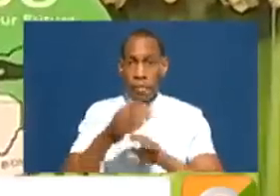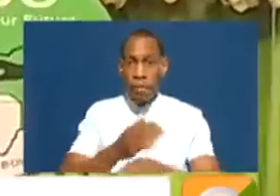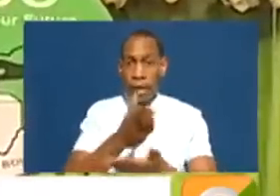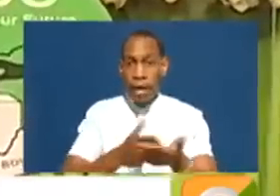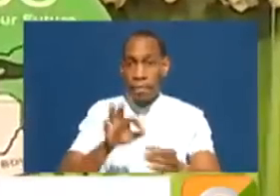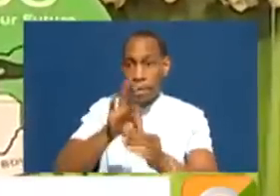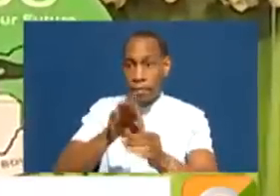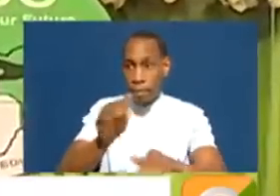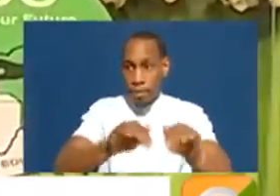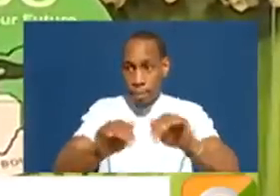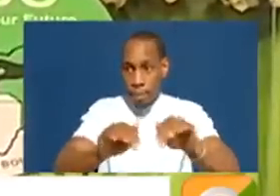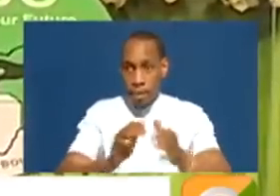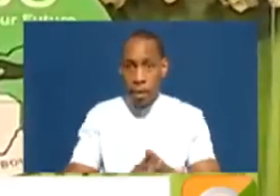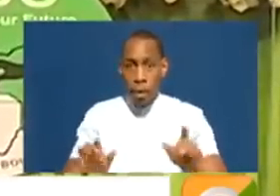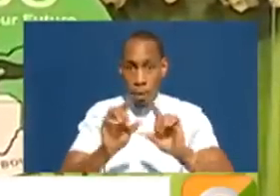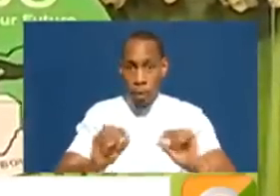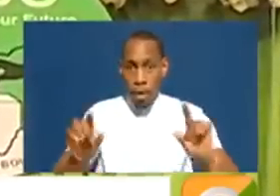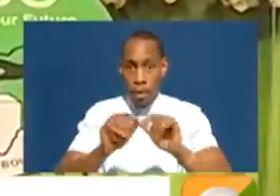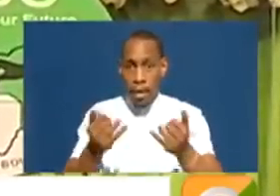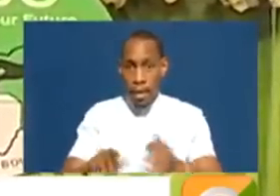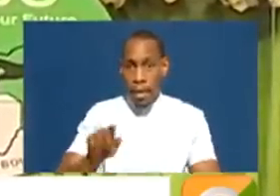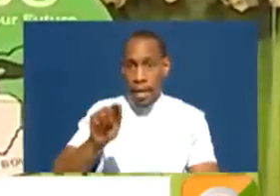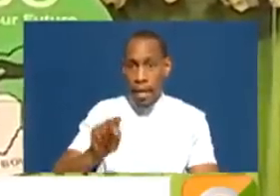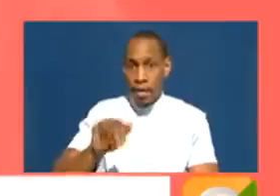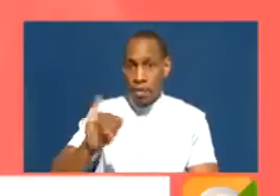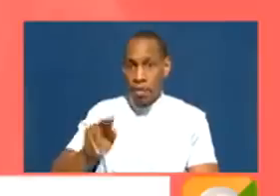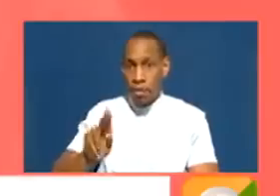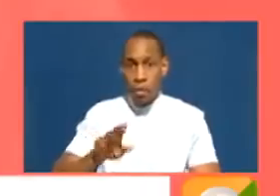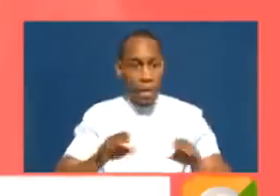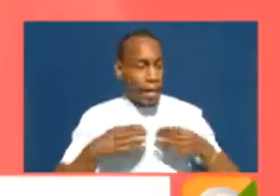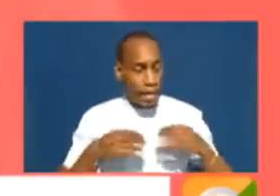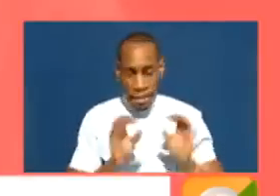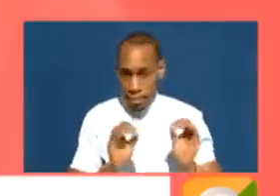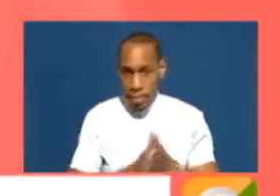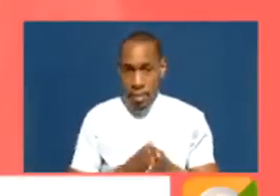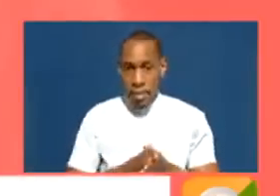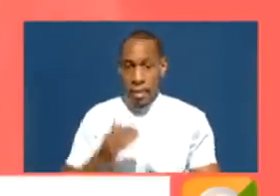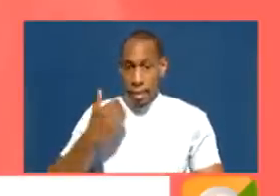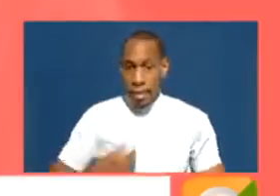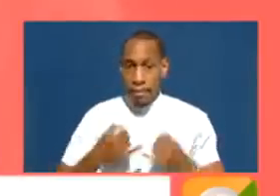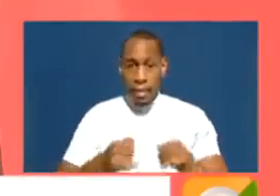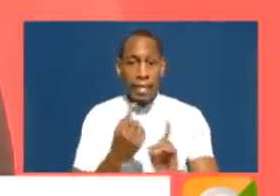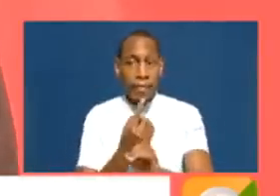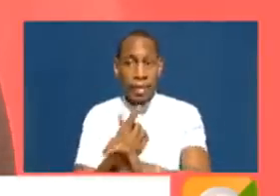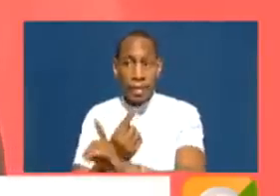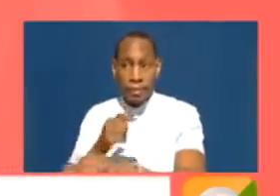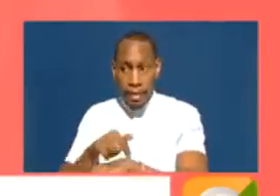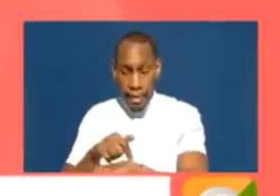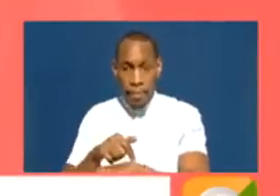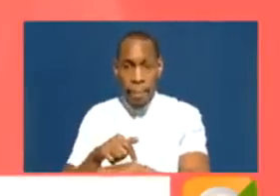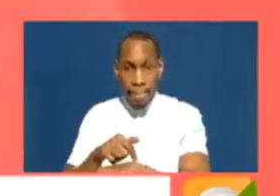half of the votes cast, allegations that Tuju dismissed. I did try on several occasions